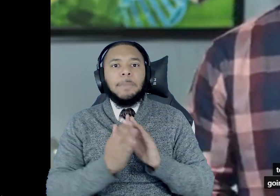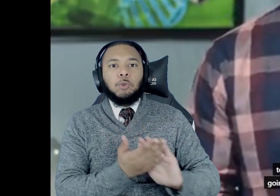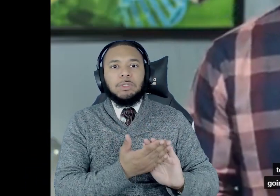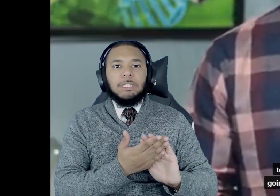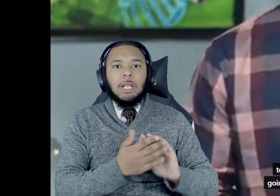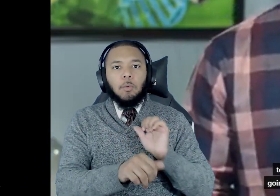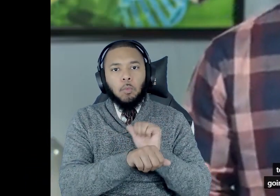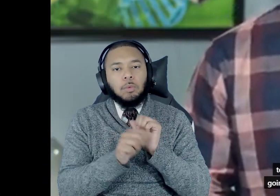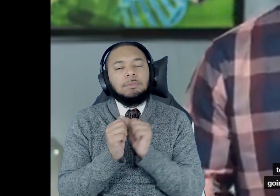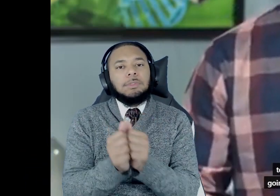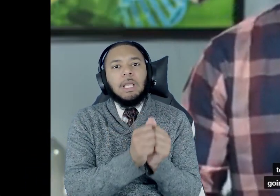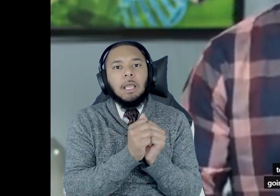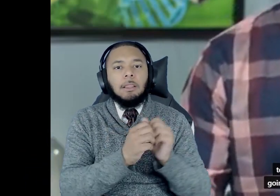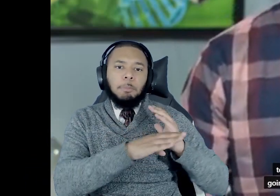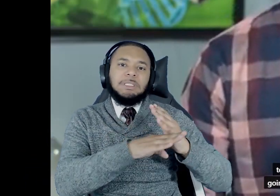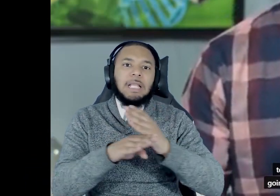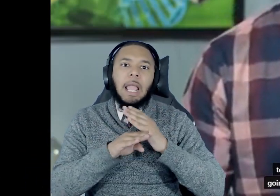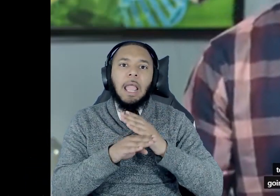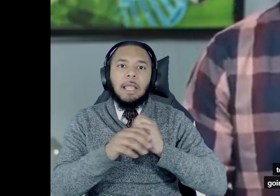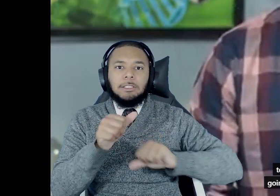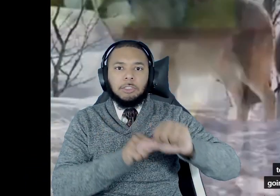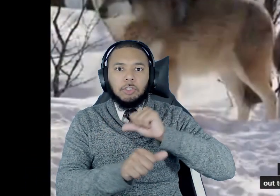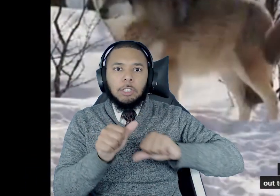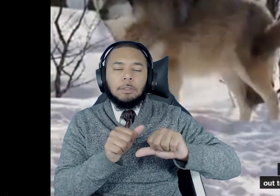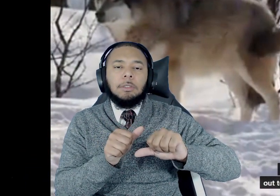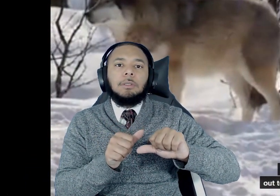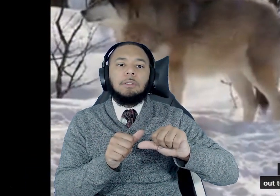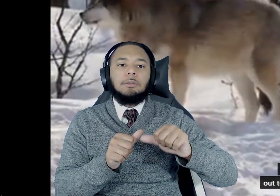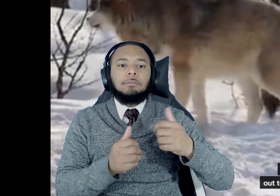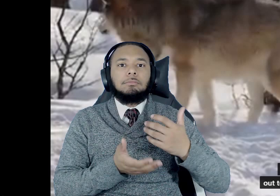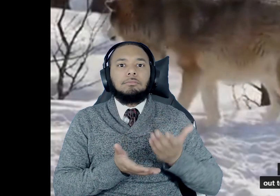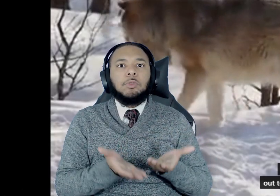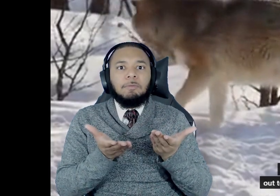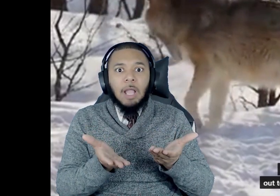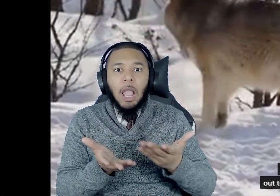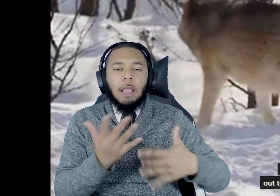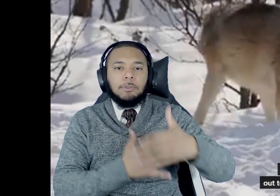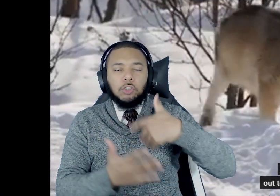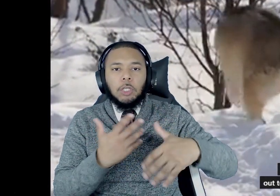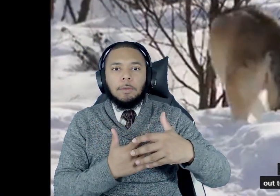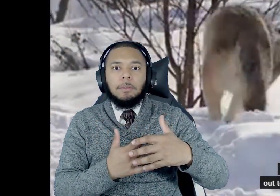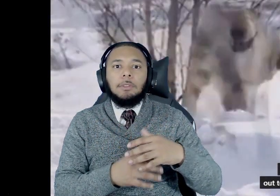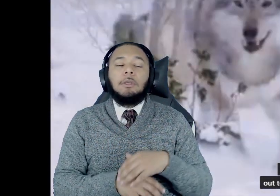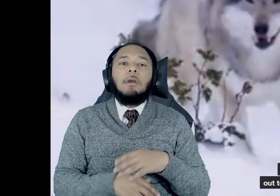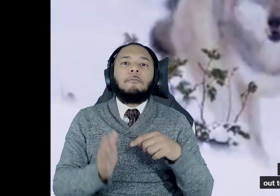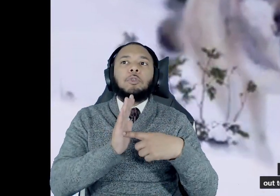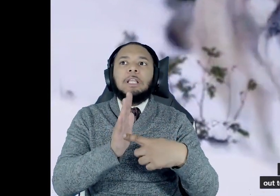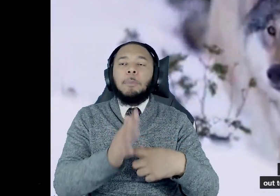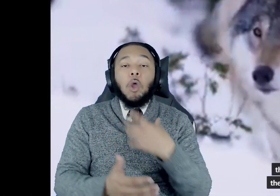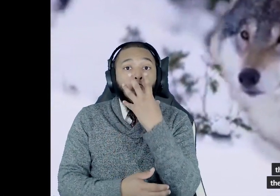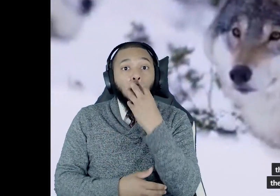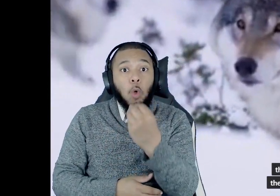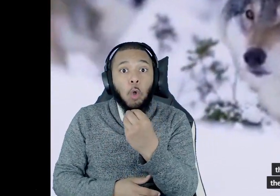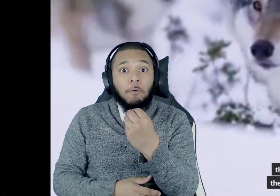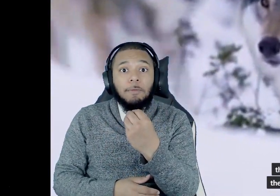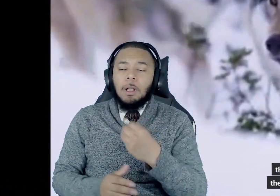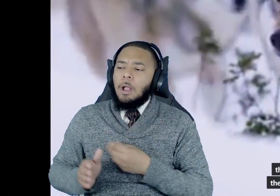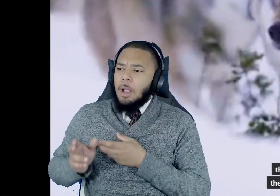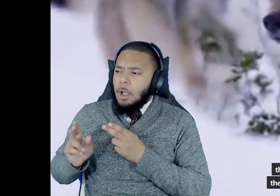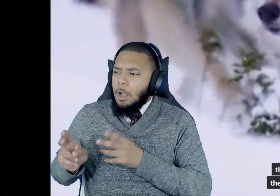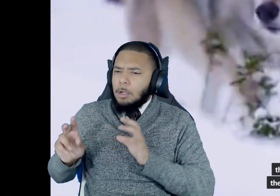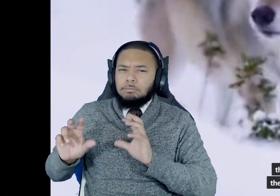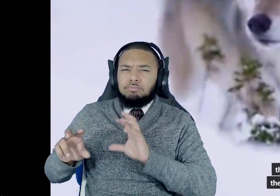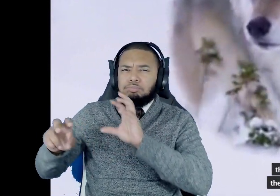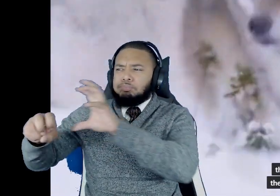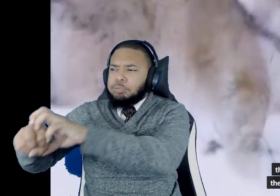other. They're going to help provide resources, right? So when a pack of wolves goes out to hunt, they're going to hunt, and then they're going to bring that back